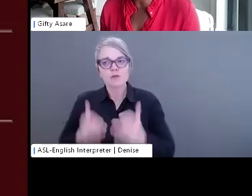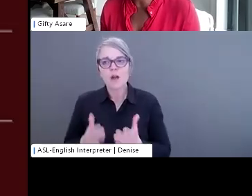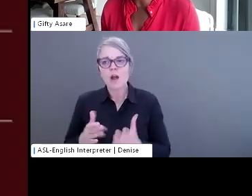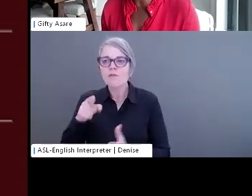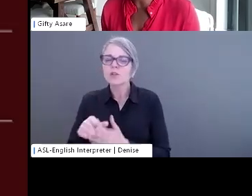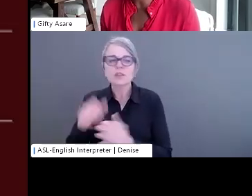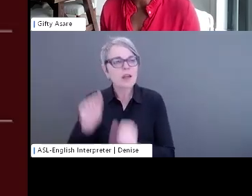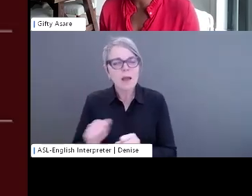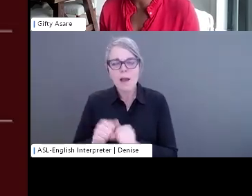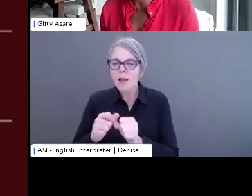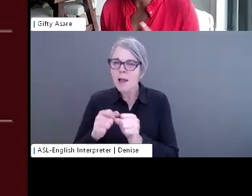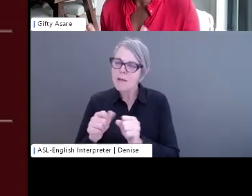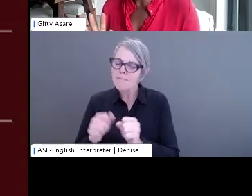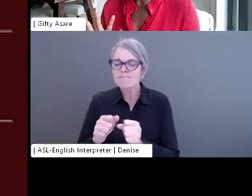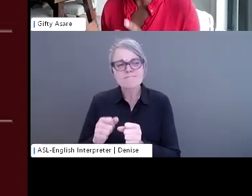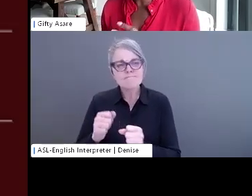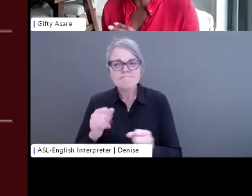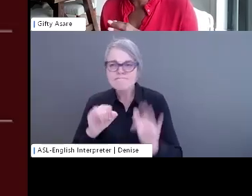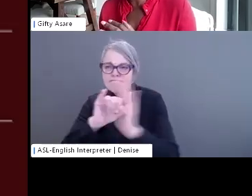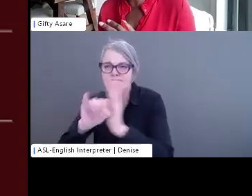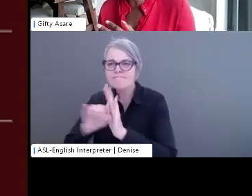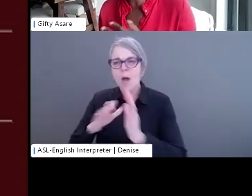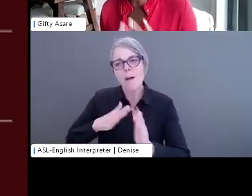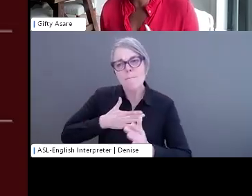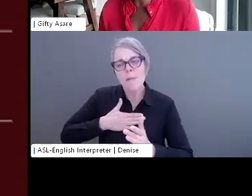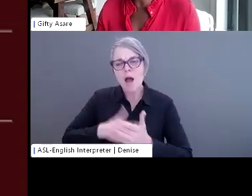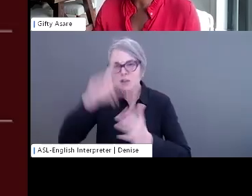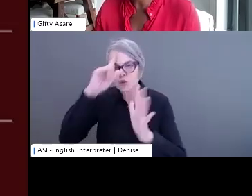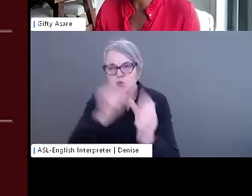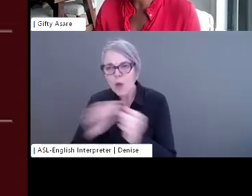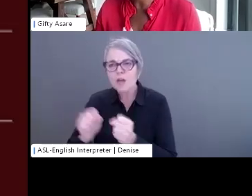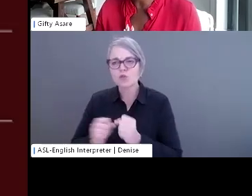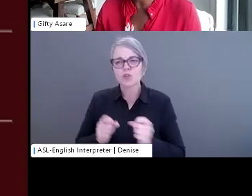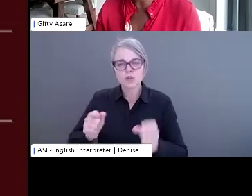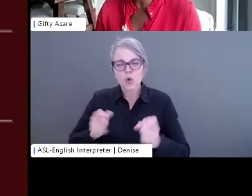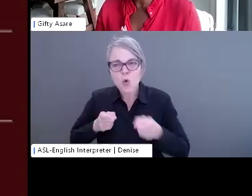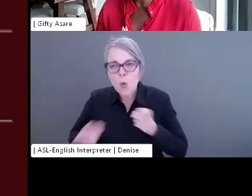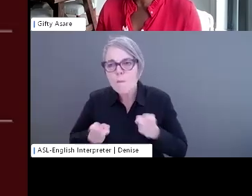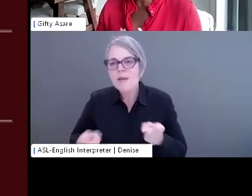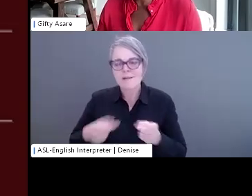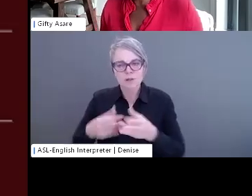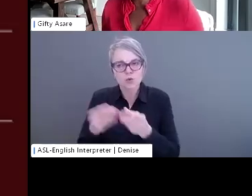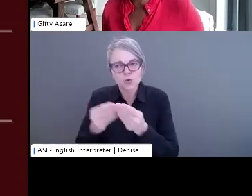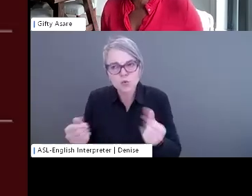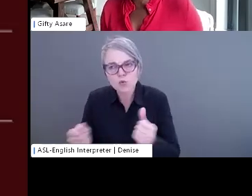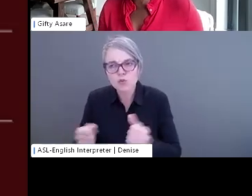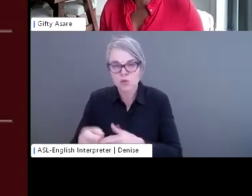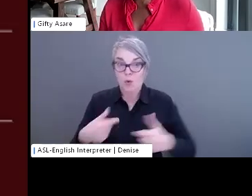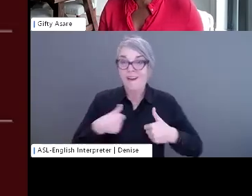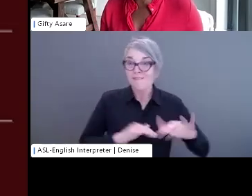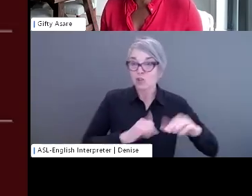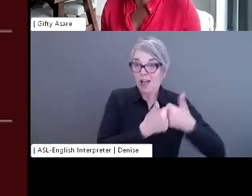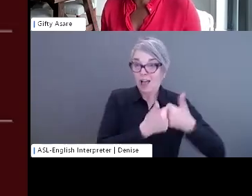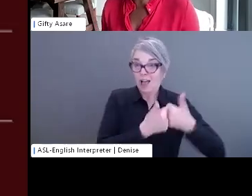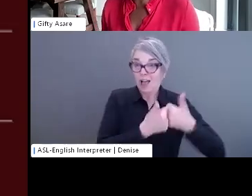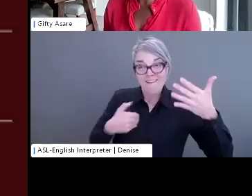coping mechanisms, the solutions, and the alternative approaches to navigate their challenges. And so we can think about